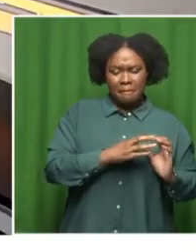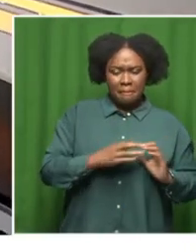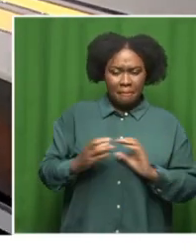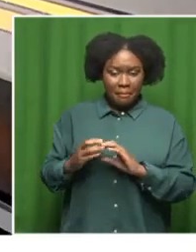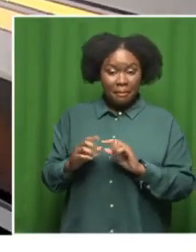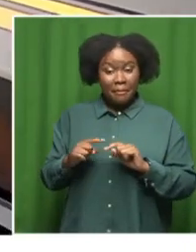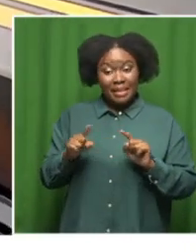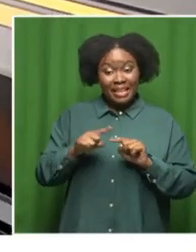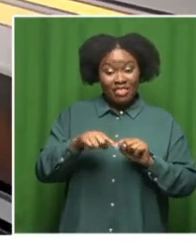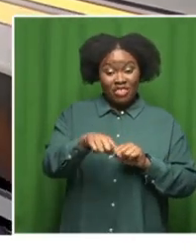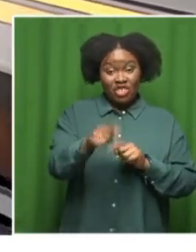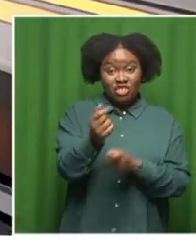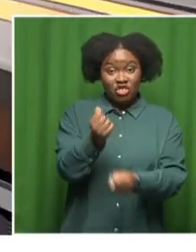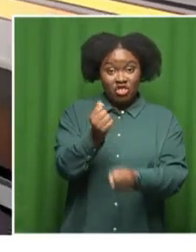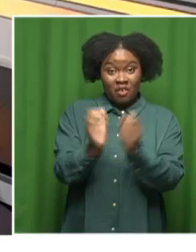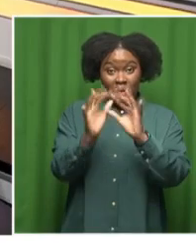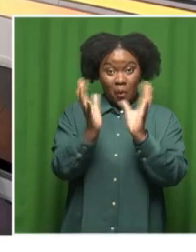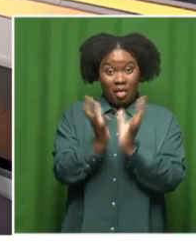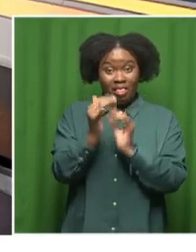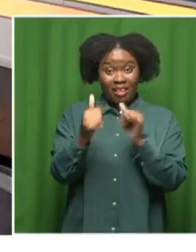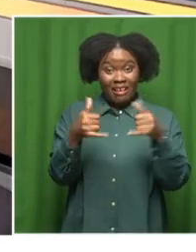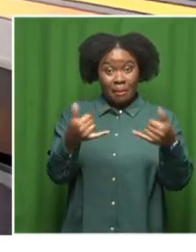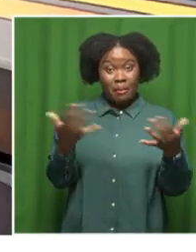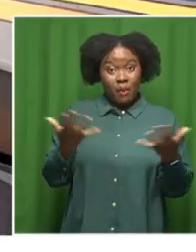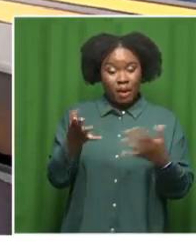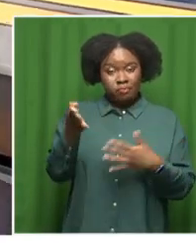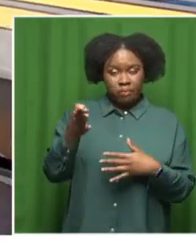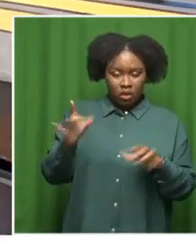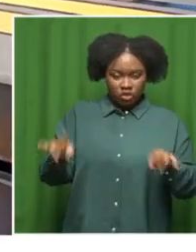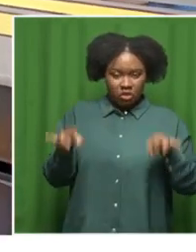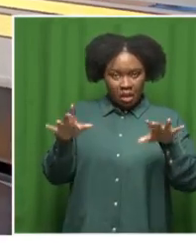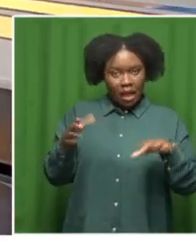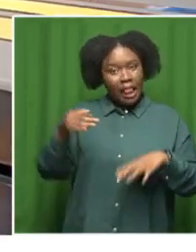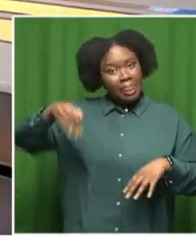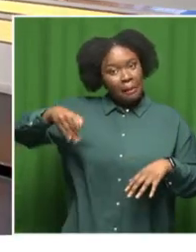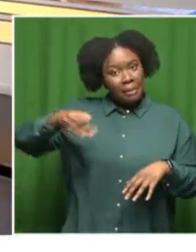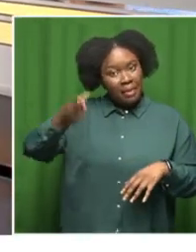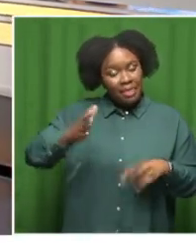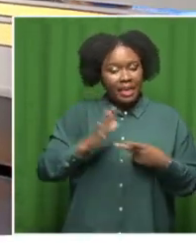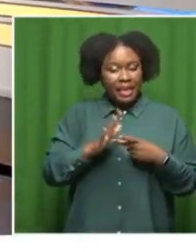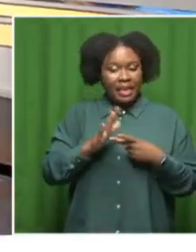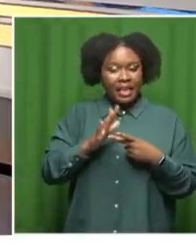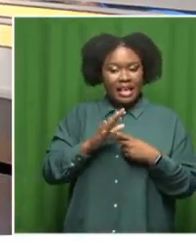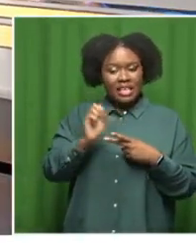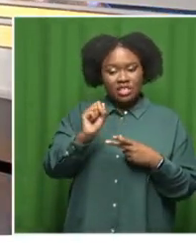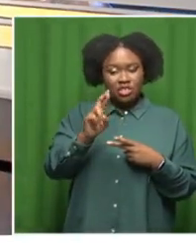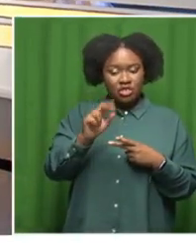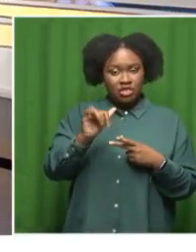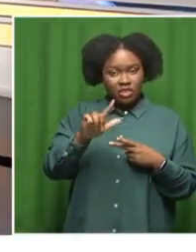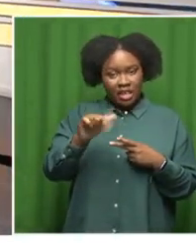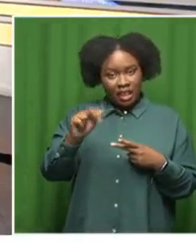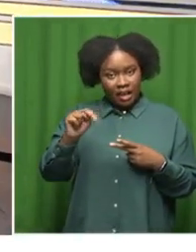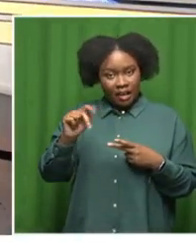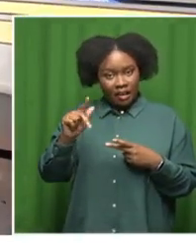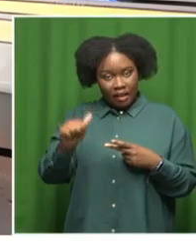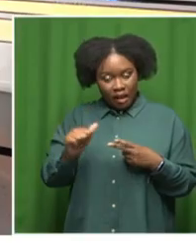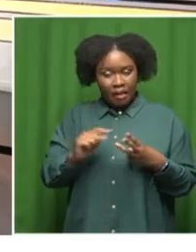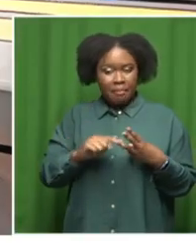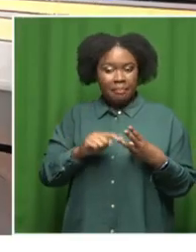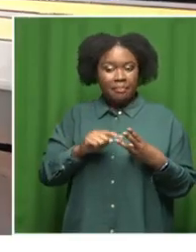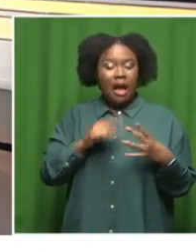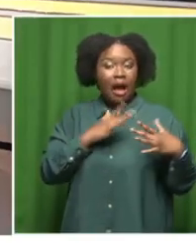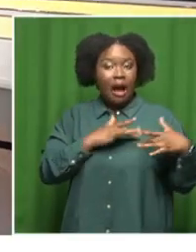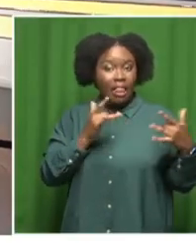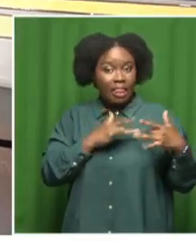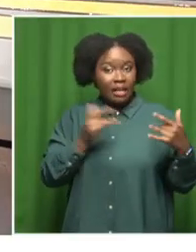this year's World Cup in Australia, you've got the likes of Namibia, the likes of Sri Lanka, the likes of Ireland playing in that